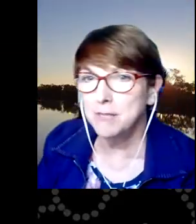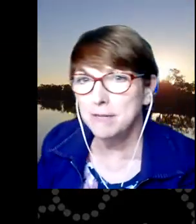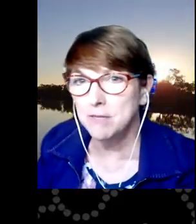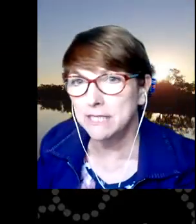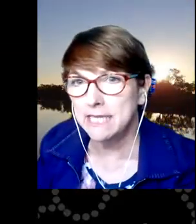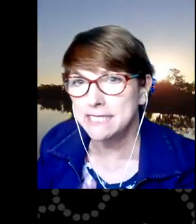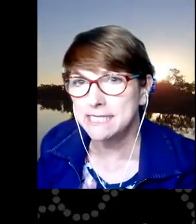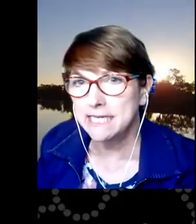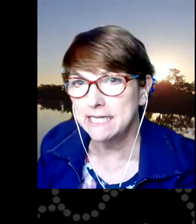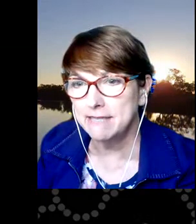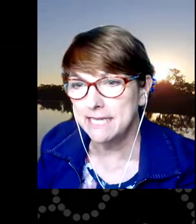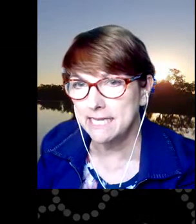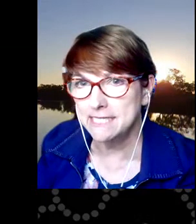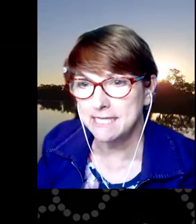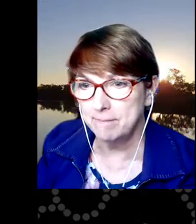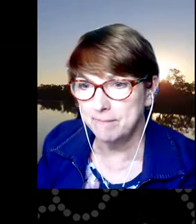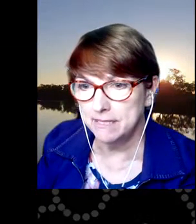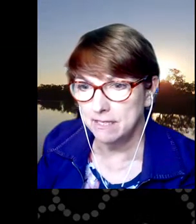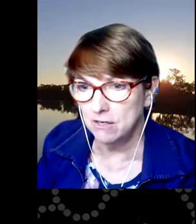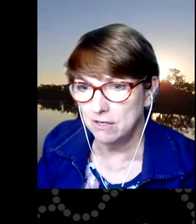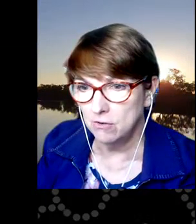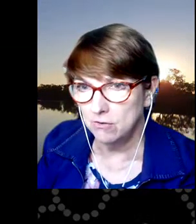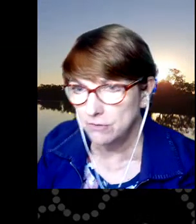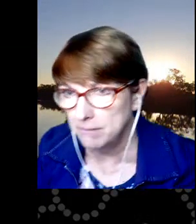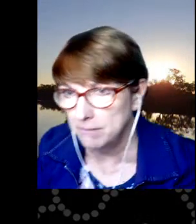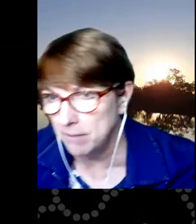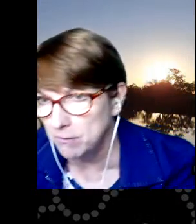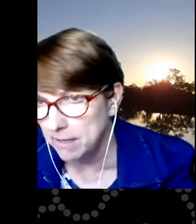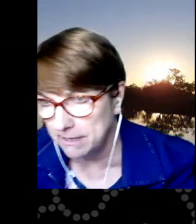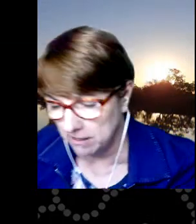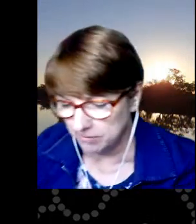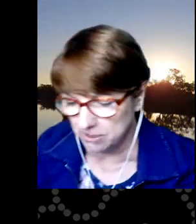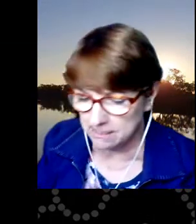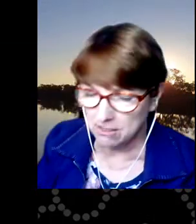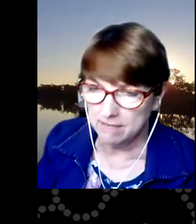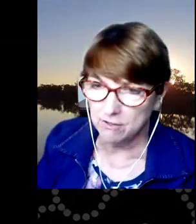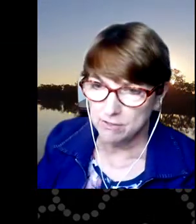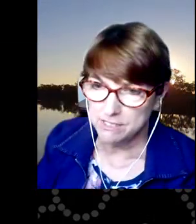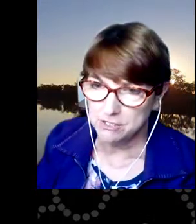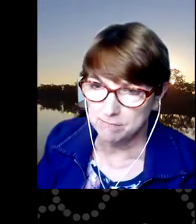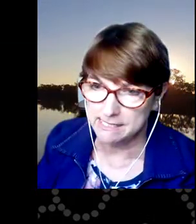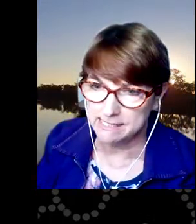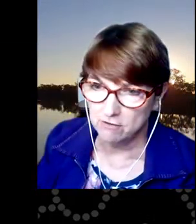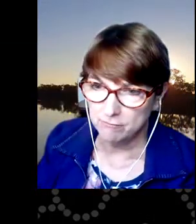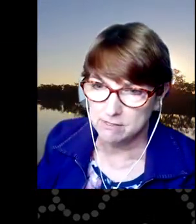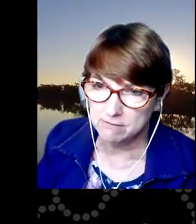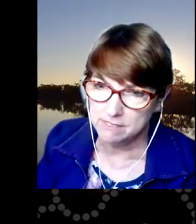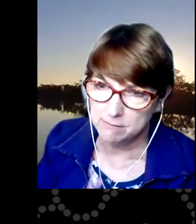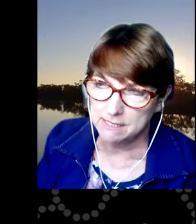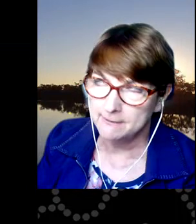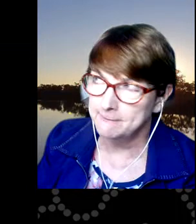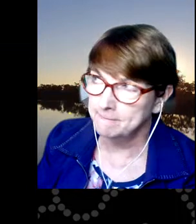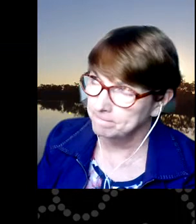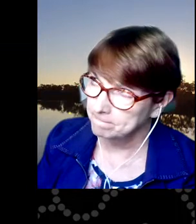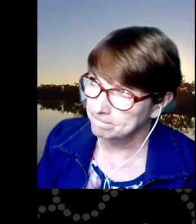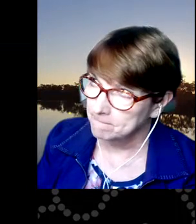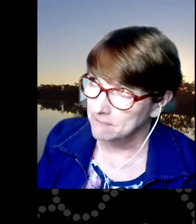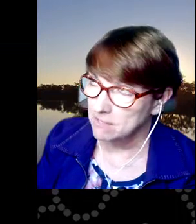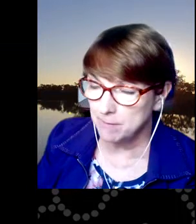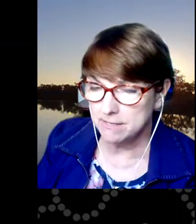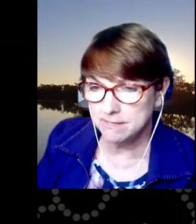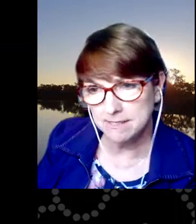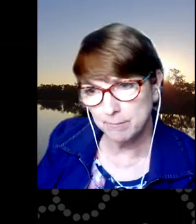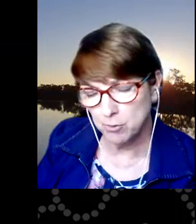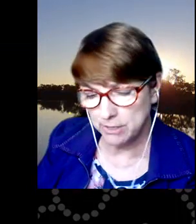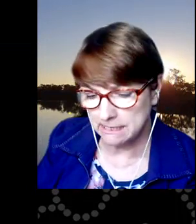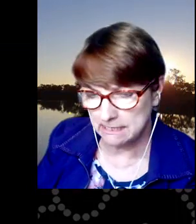Roianne, I hope you don't mind. I can't see any other hands up, but or there might be one. But I have a question myself, because I was a bit,